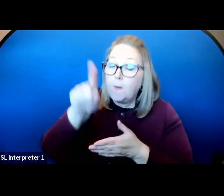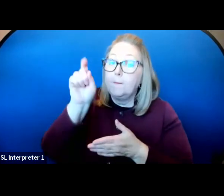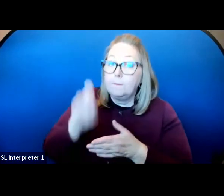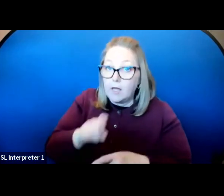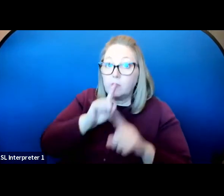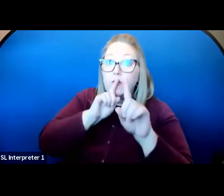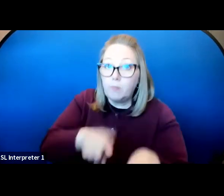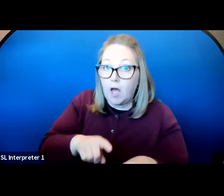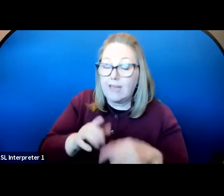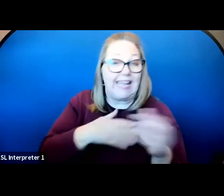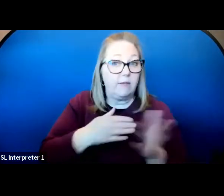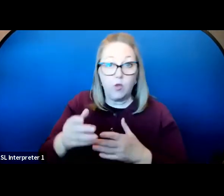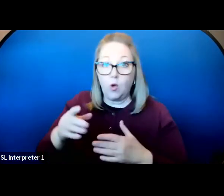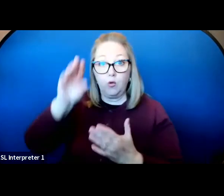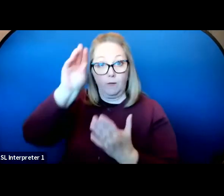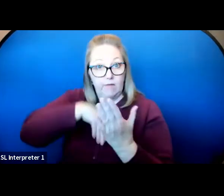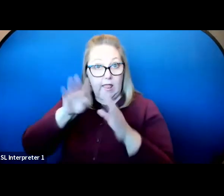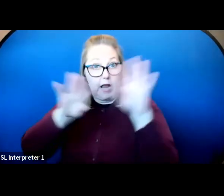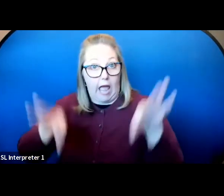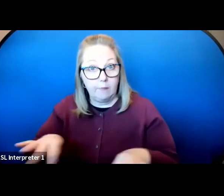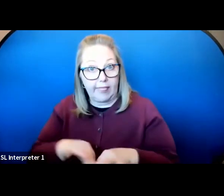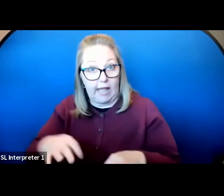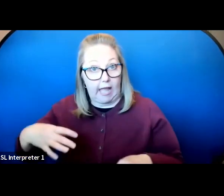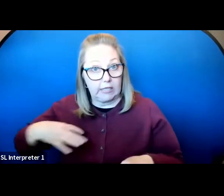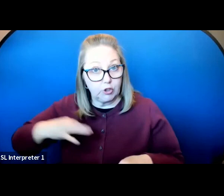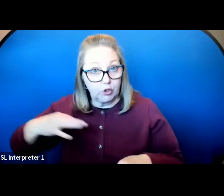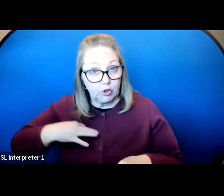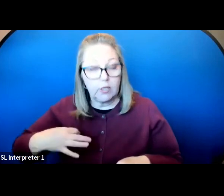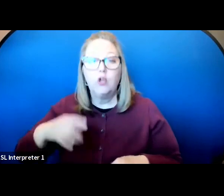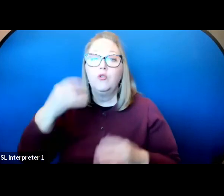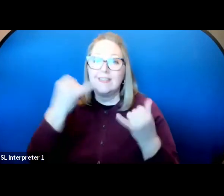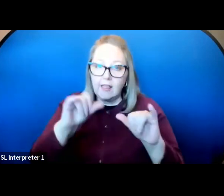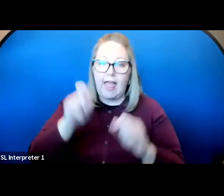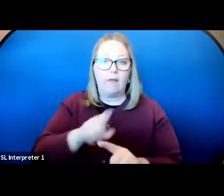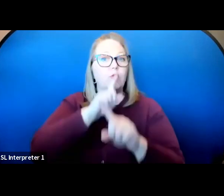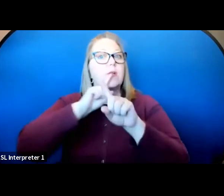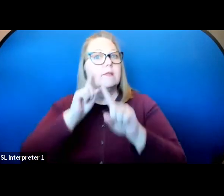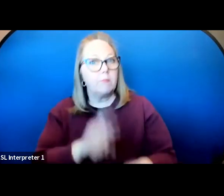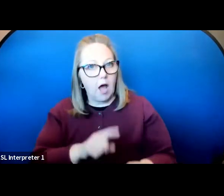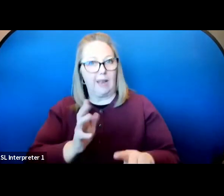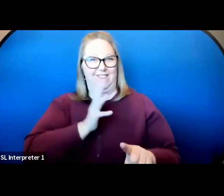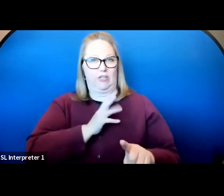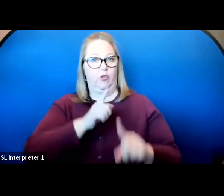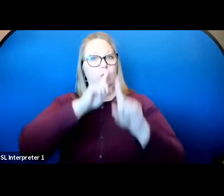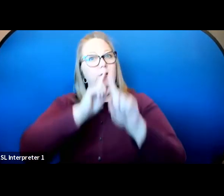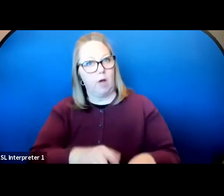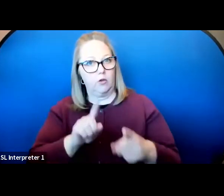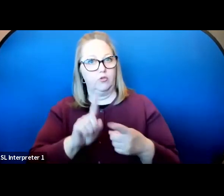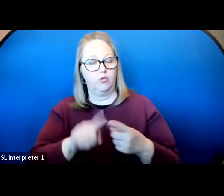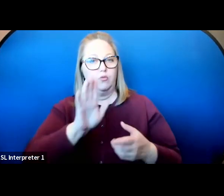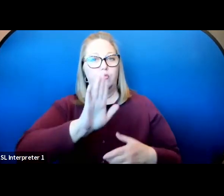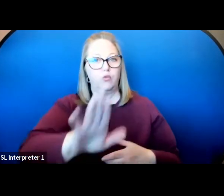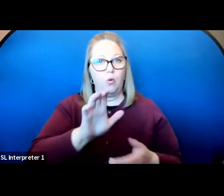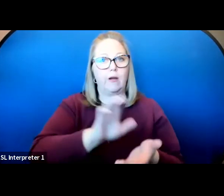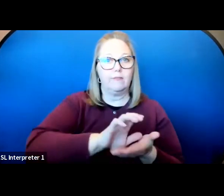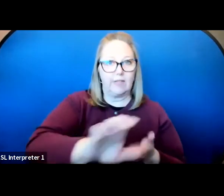on your application and your process. So I want to put out 2 numbers. One is to Legal Aid of Southern Nevada,